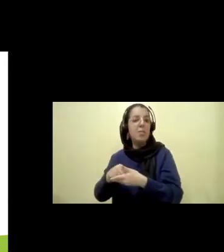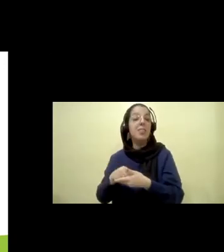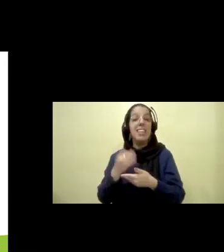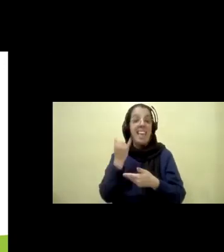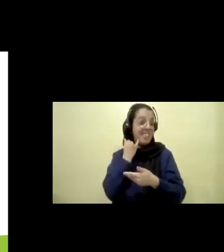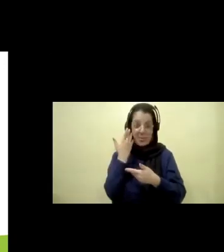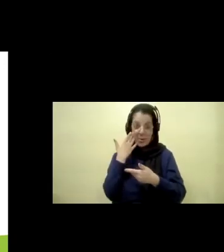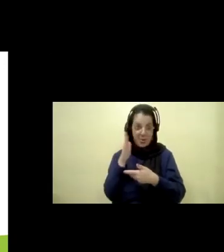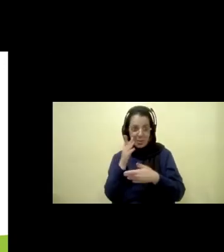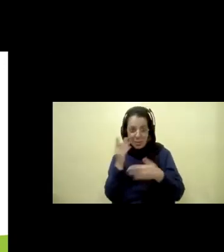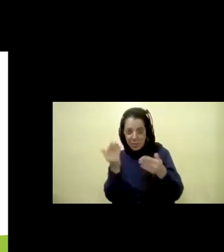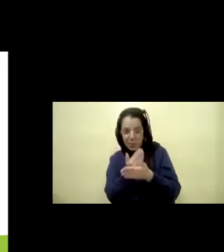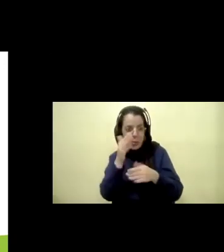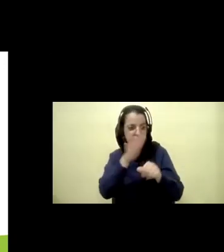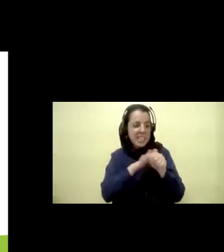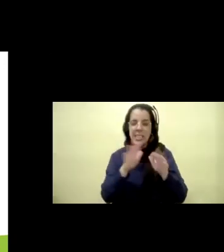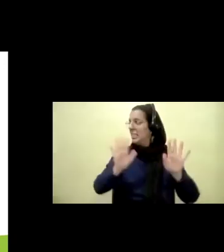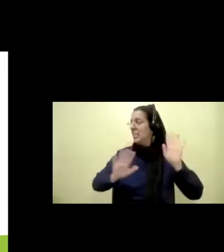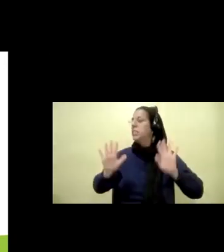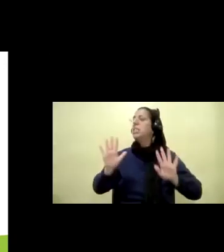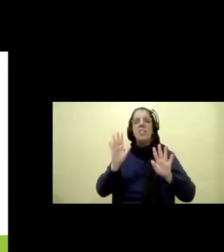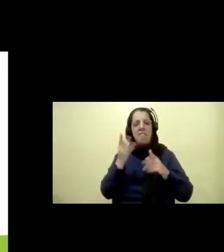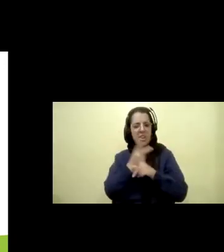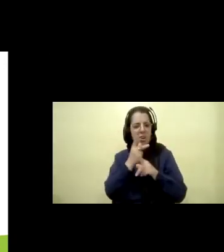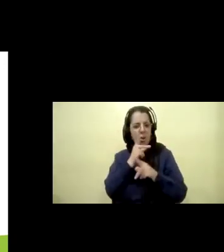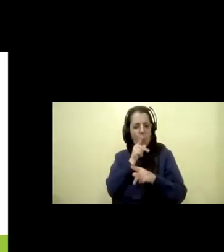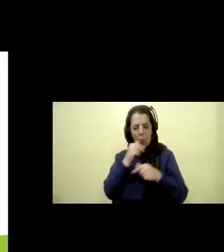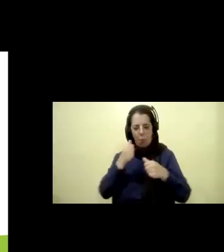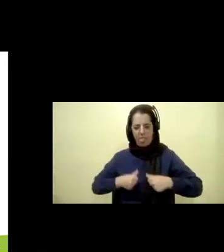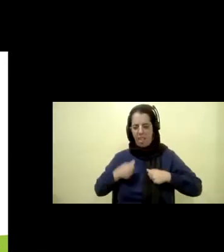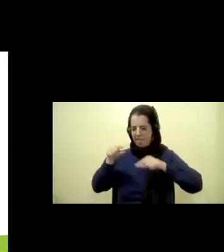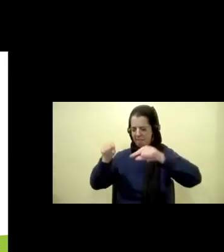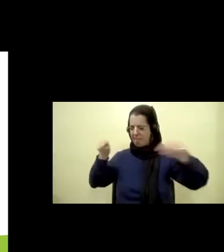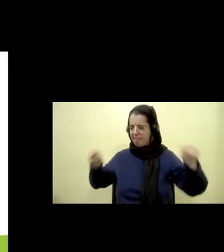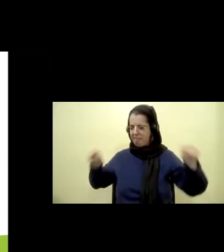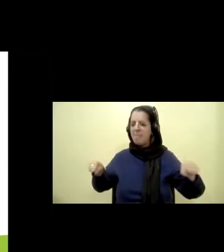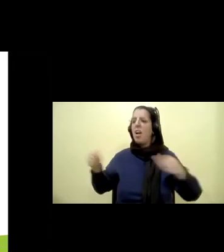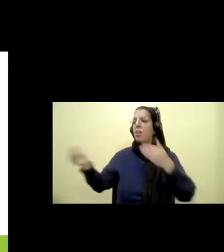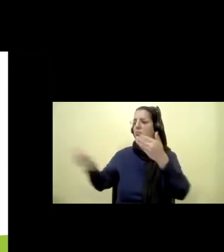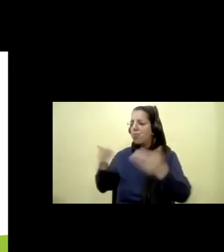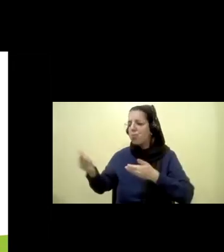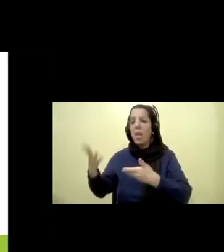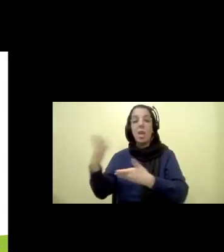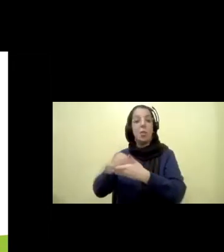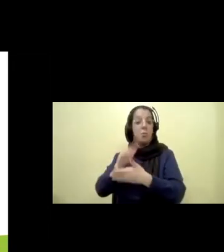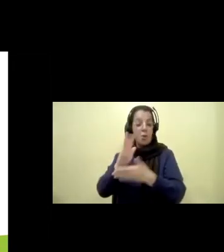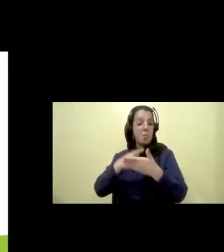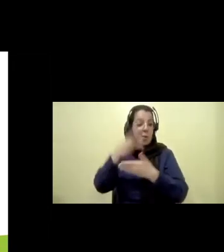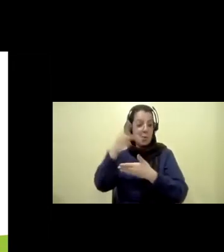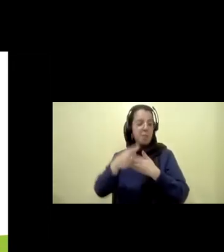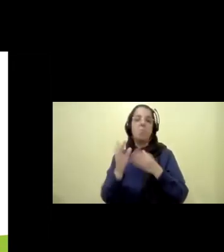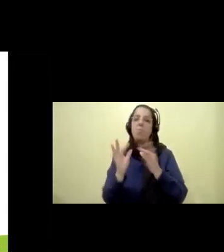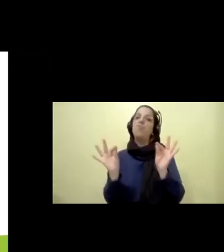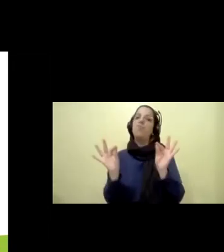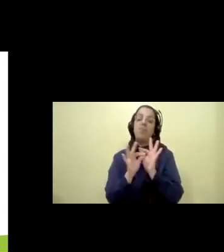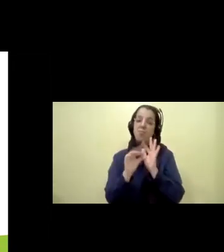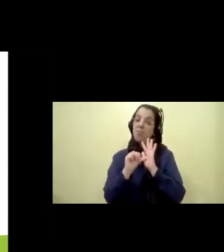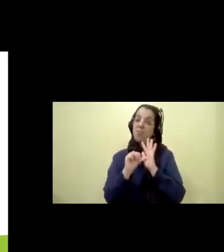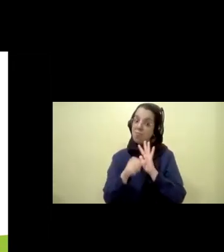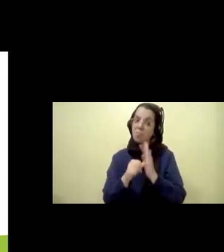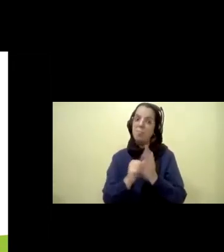is, and how to program for those folks and how to include them in your programming is really important. And then finally, the